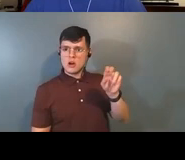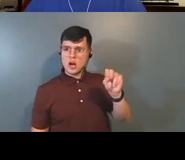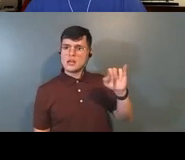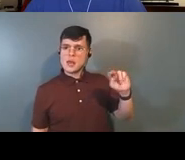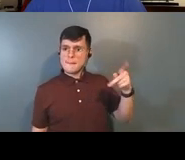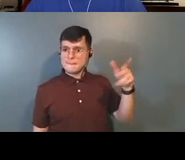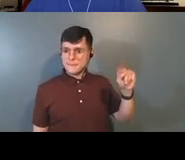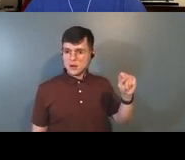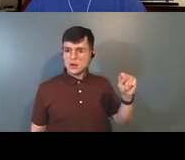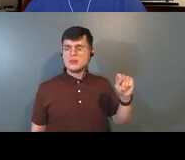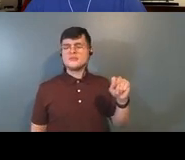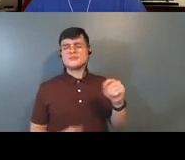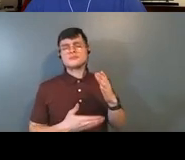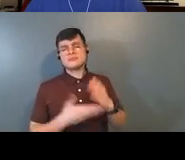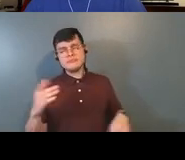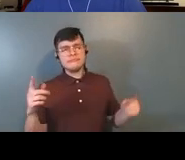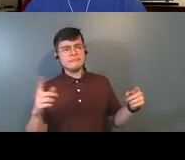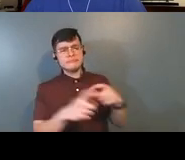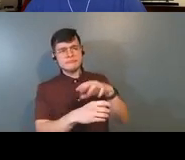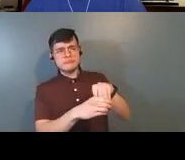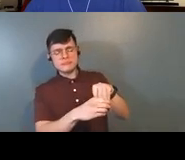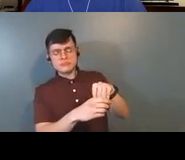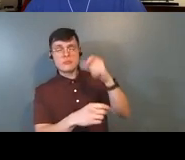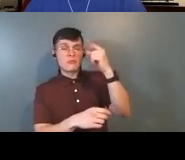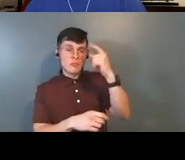And there's some nuance here. And I think